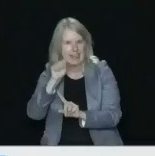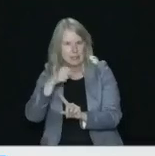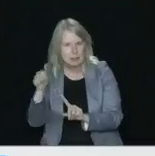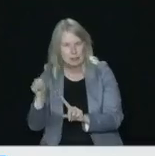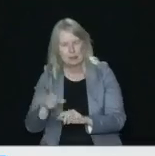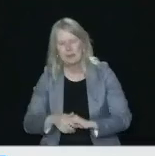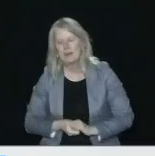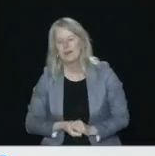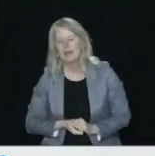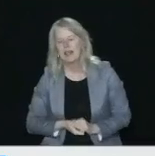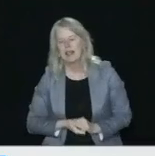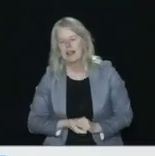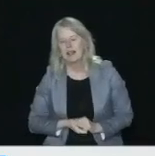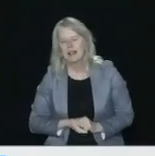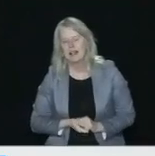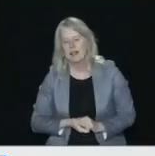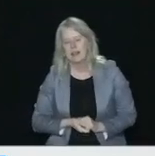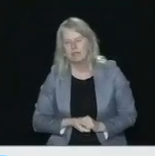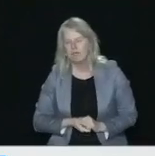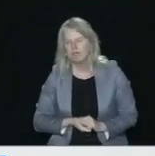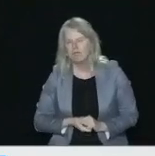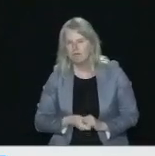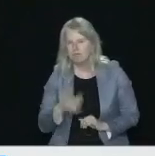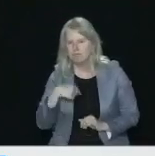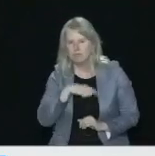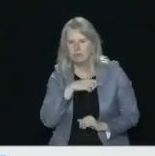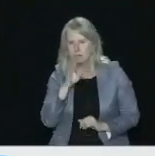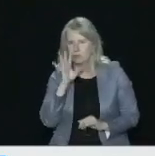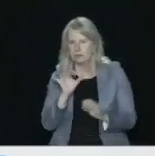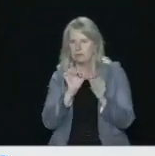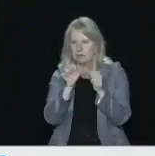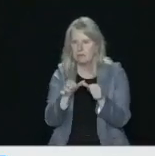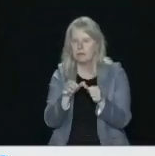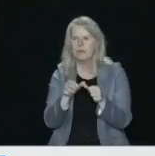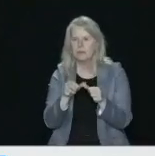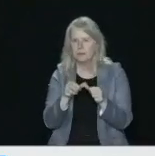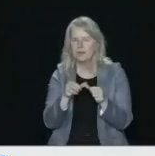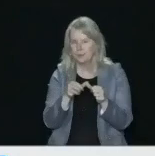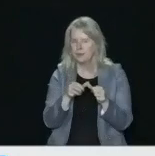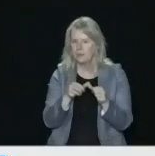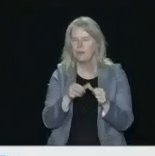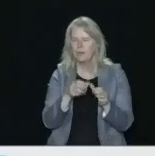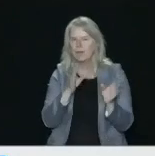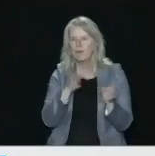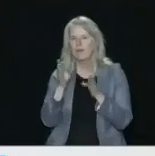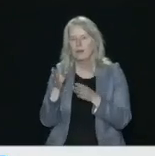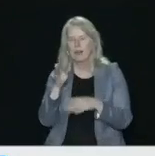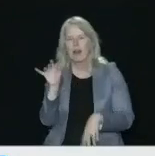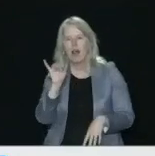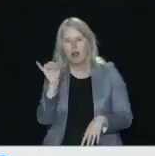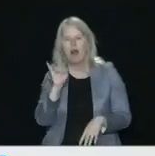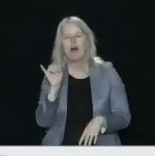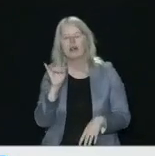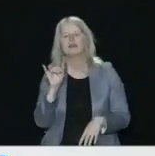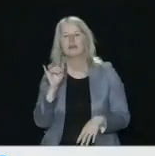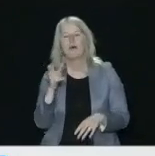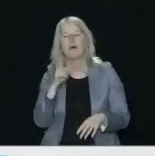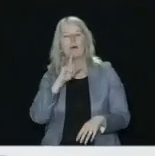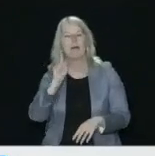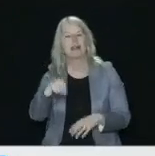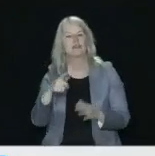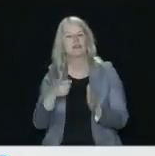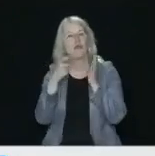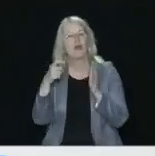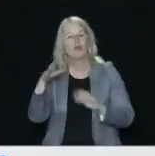really important. And even rapid tests, you know, rapid tests, if you were to use them more strategically, you wouldn't use it